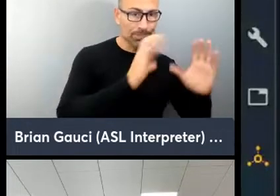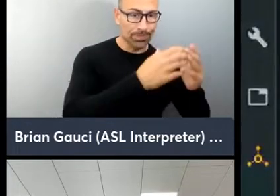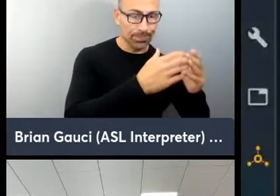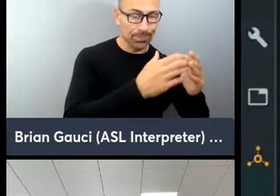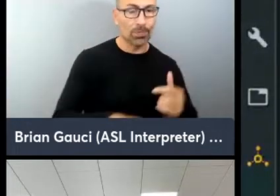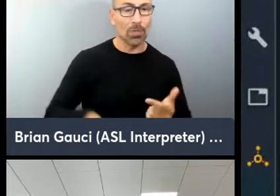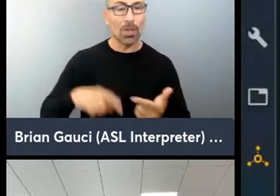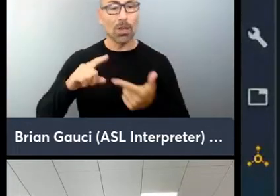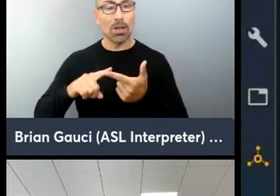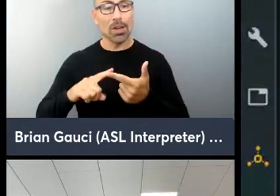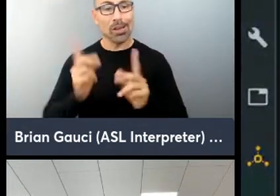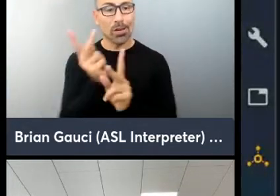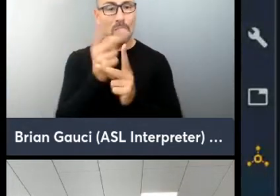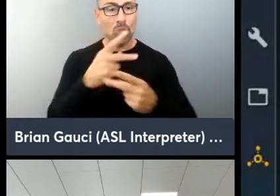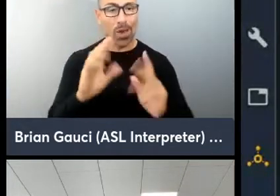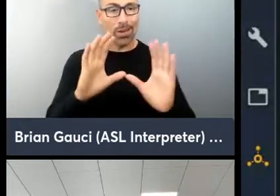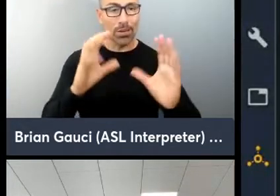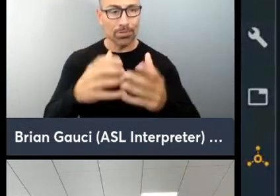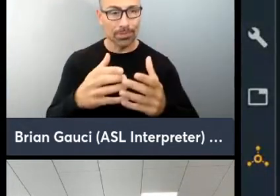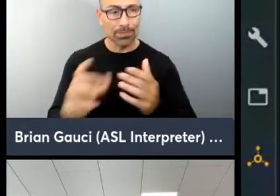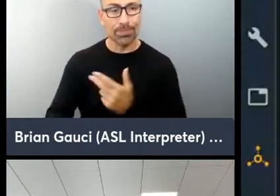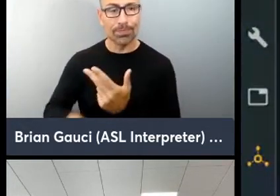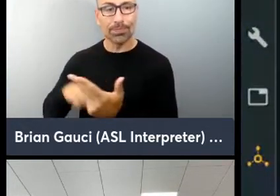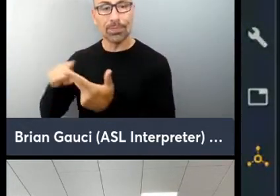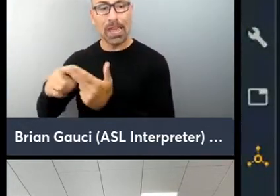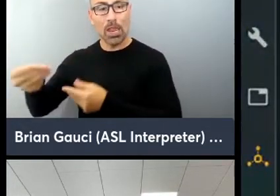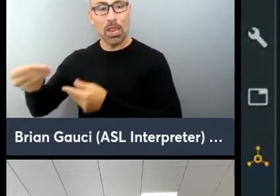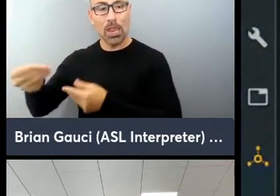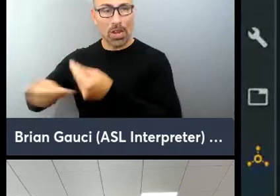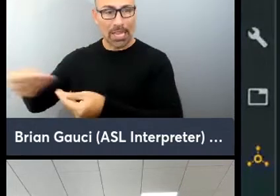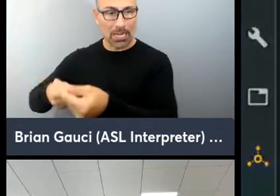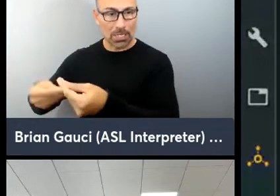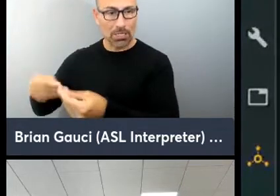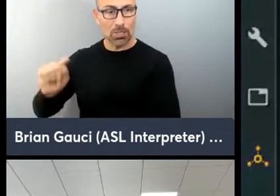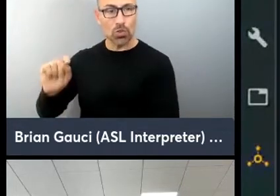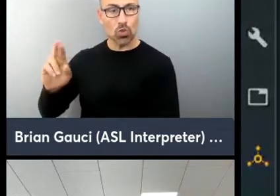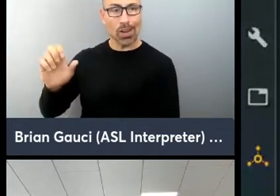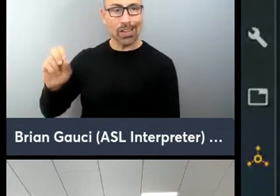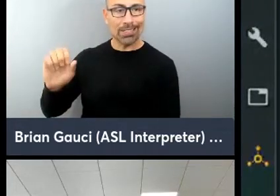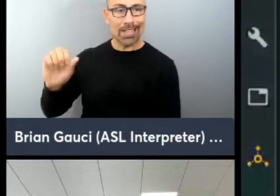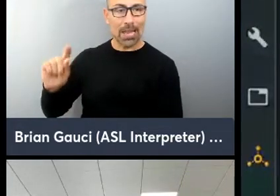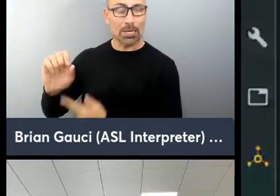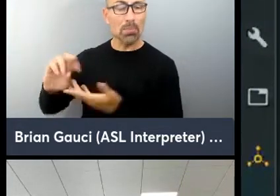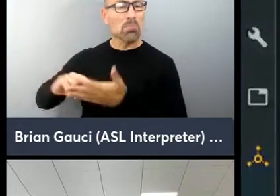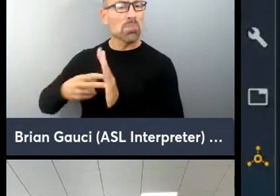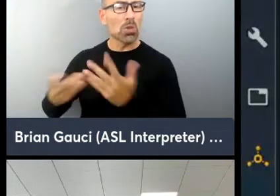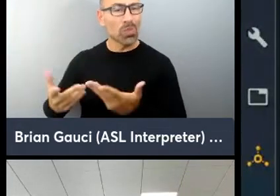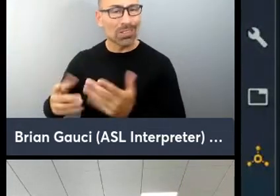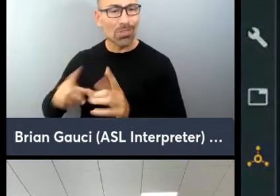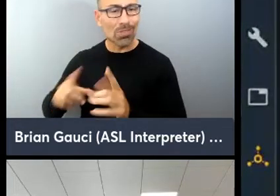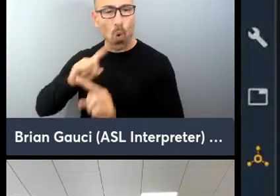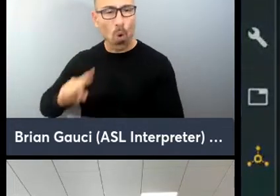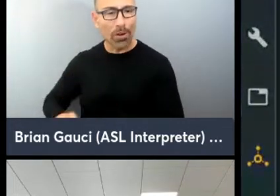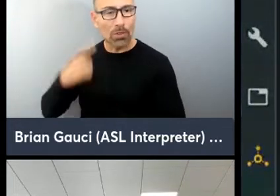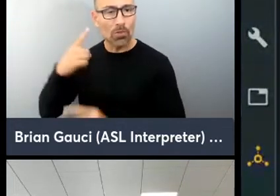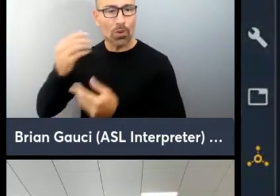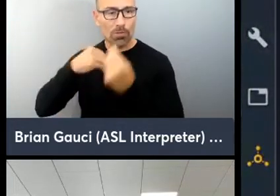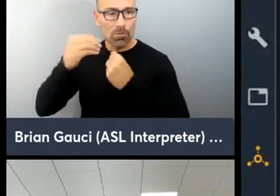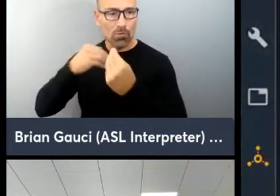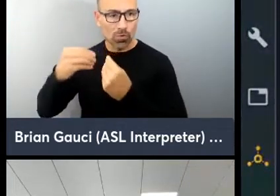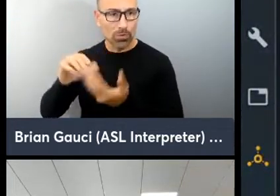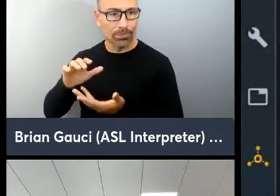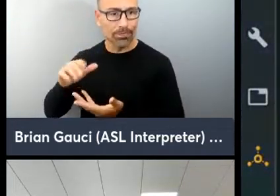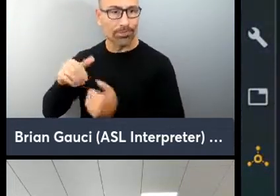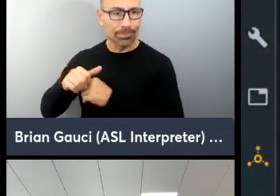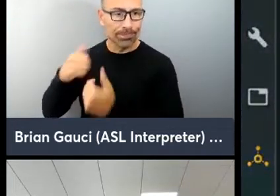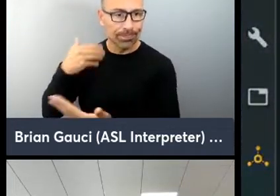and our transactions, you know, the actual grocery orders, okay? So